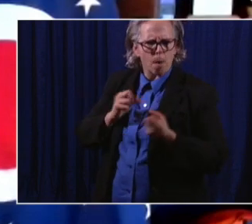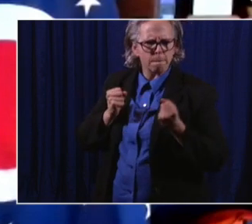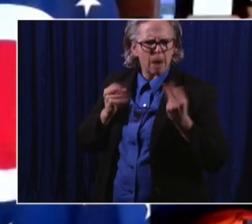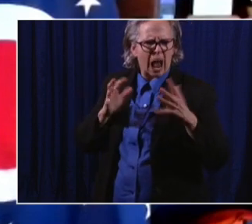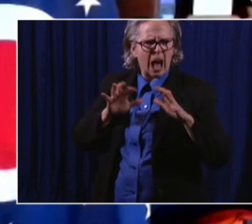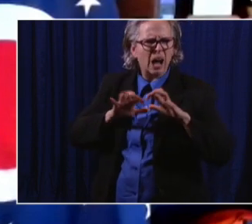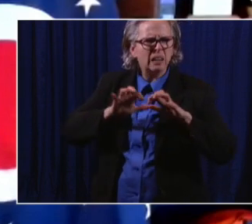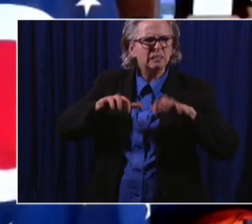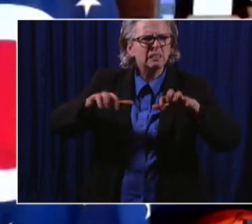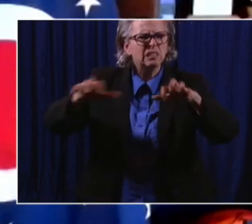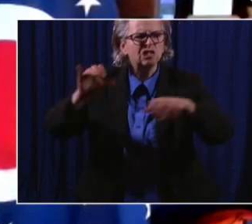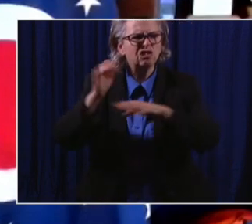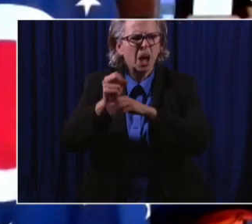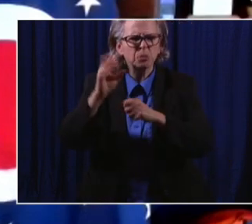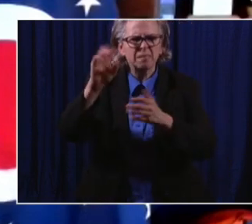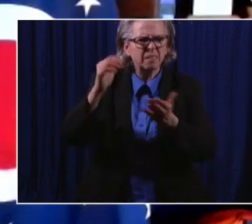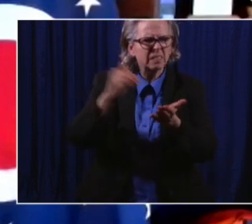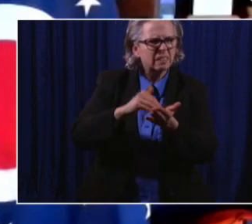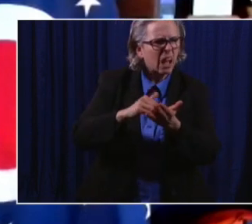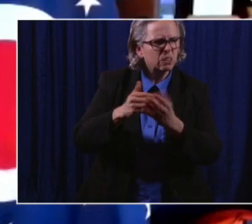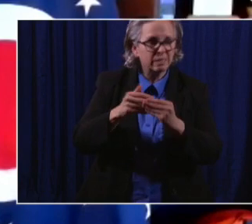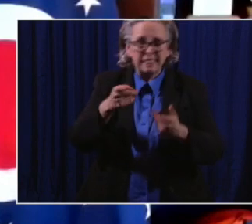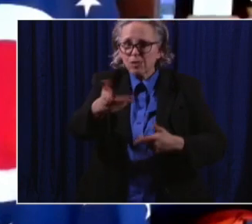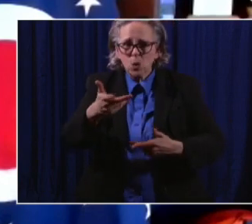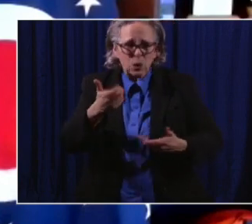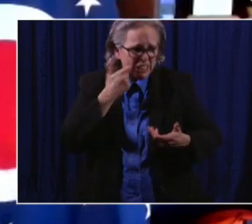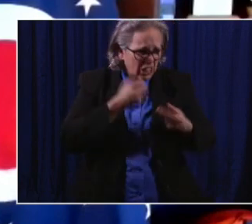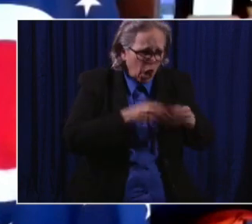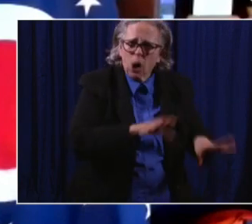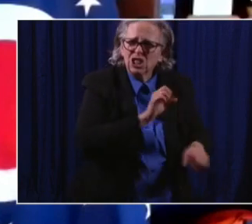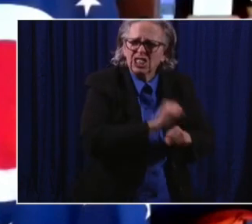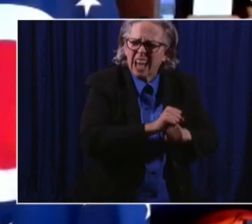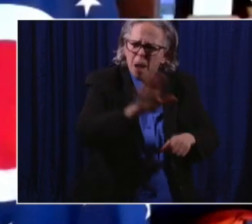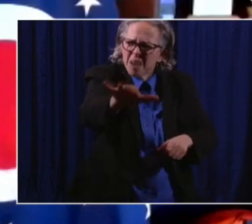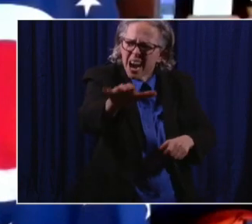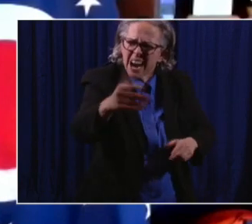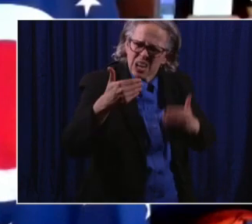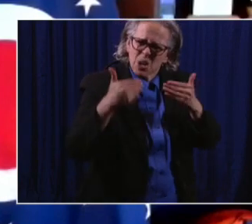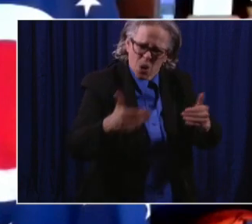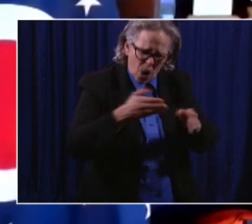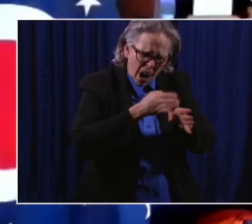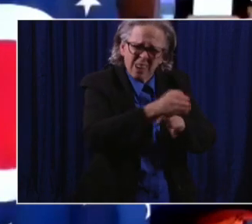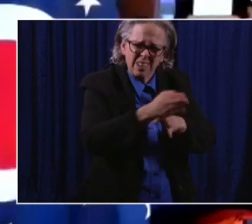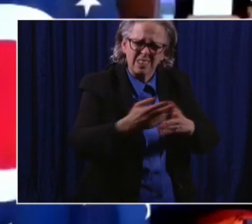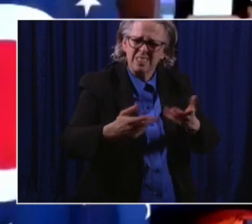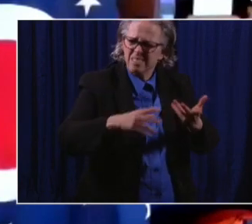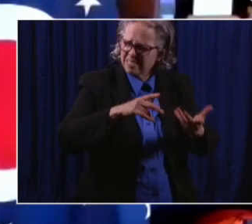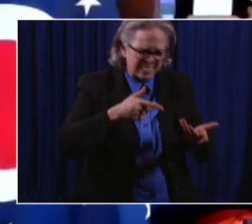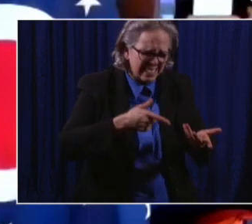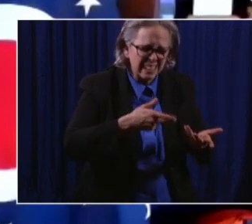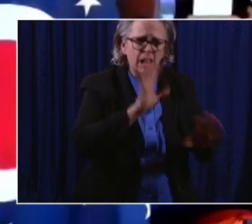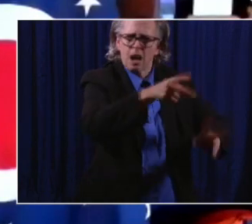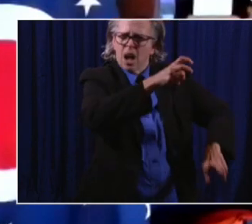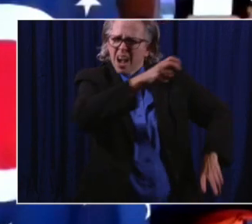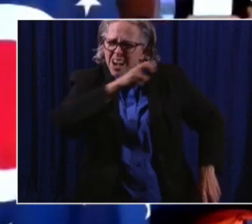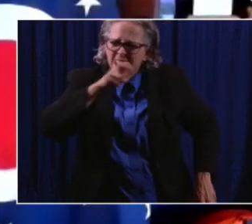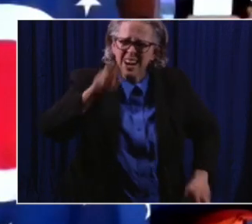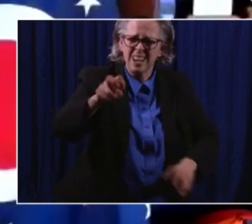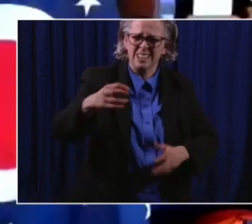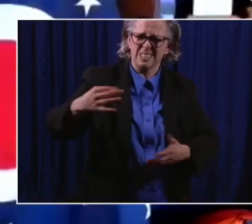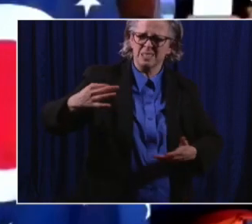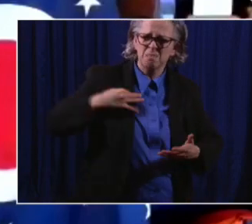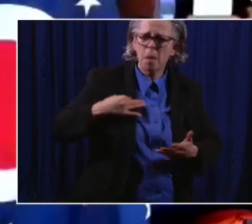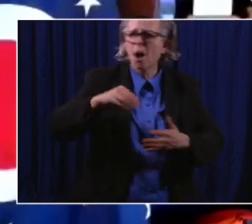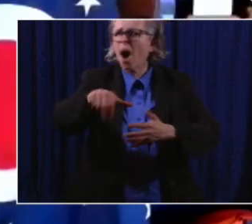You may have lost your job in one industry that's been devastated by the coronavirus pandemic, but there are a lot of others